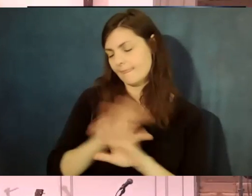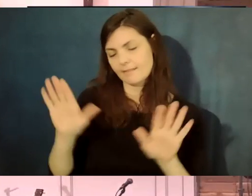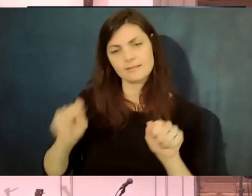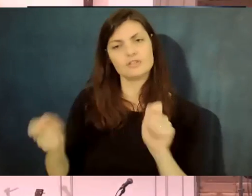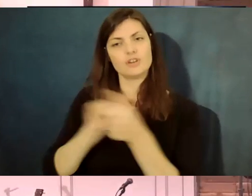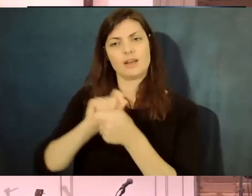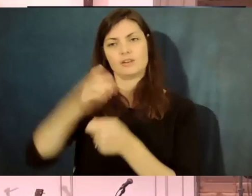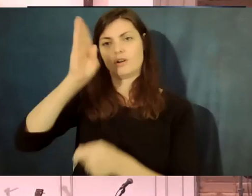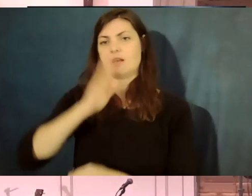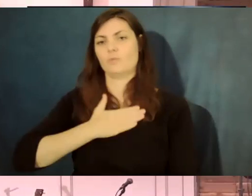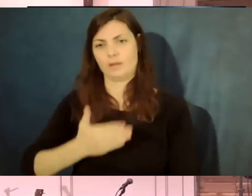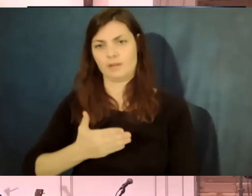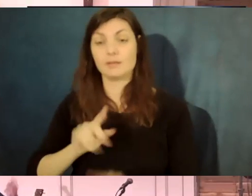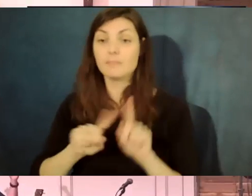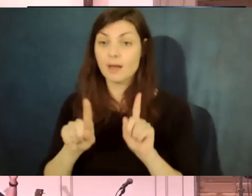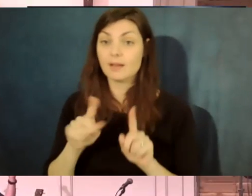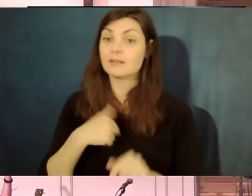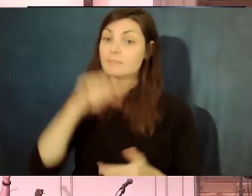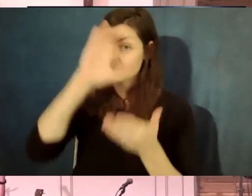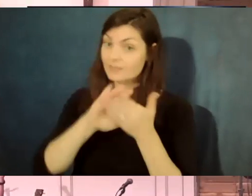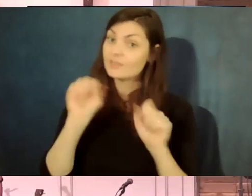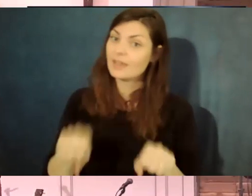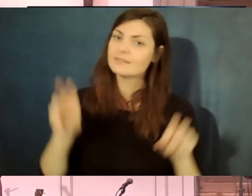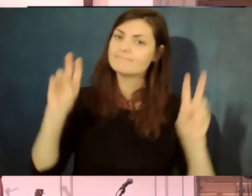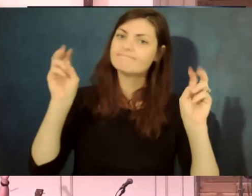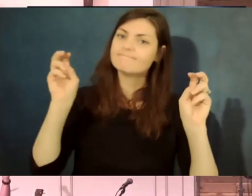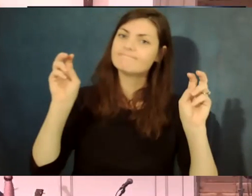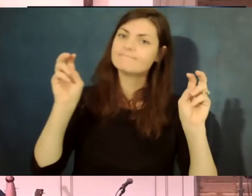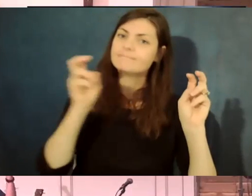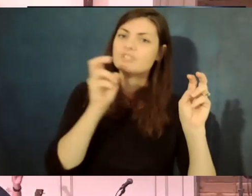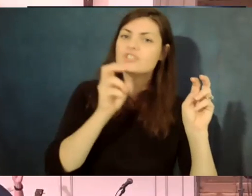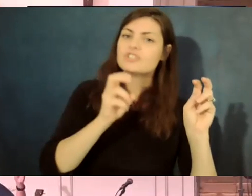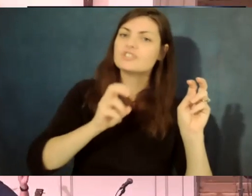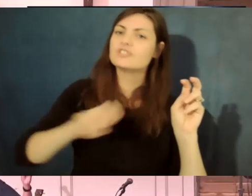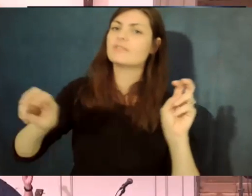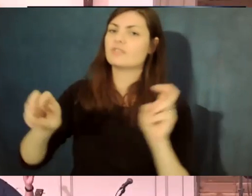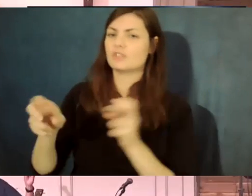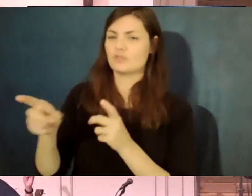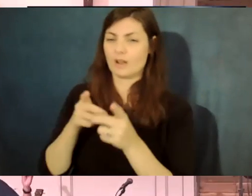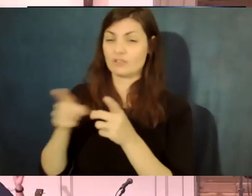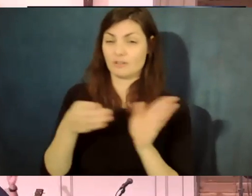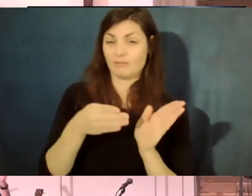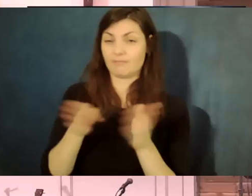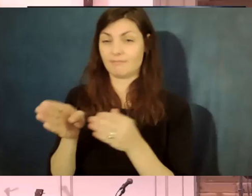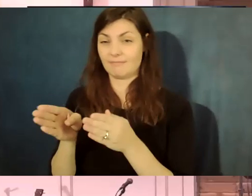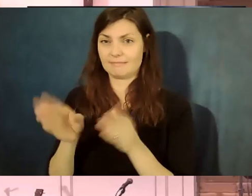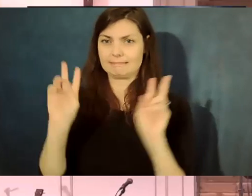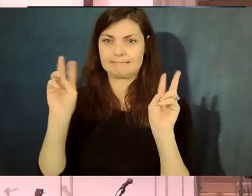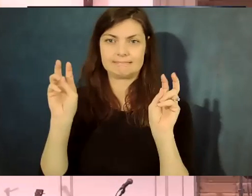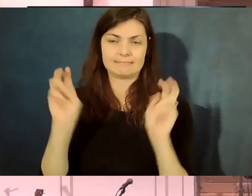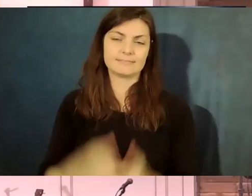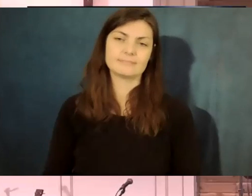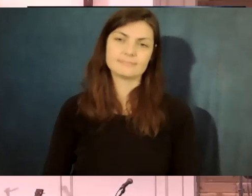the will of God. But I do believe we can, quote unquote, shift the direction. Quote unquote.